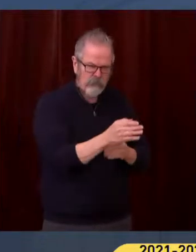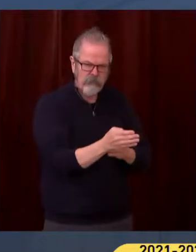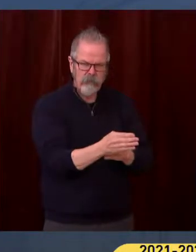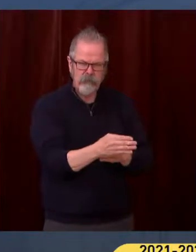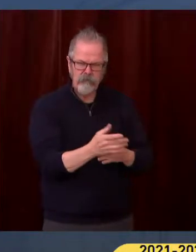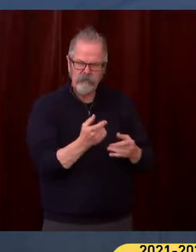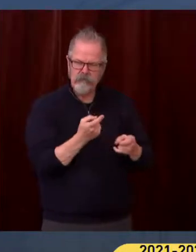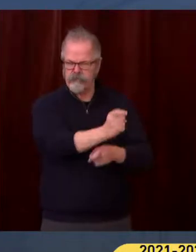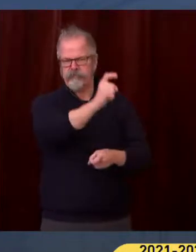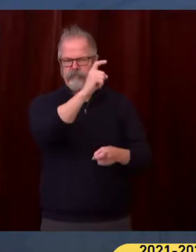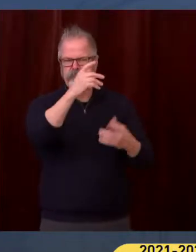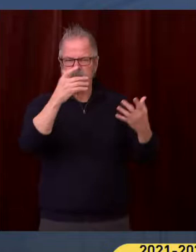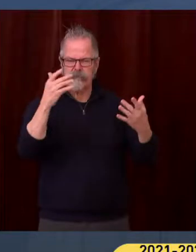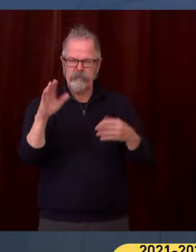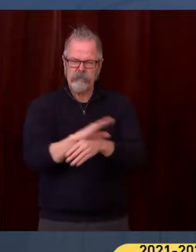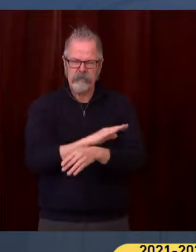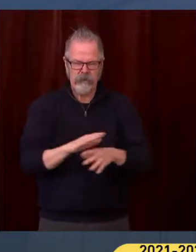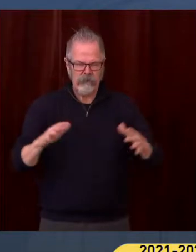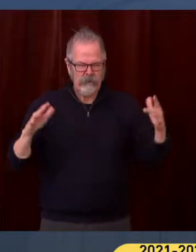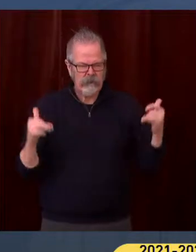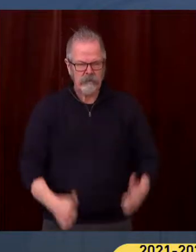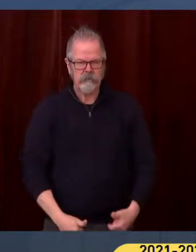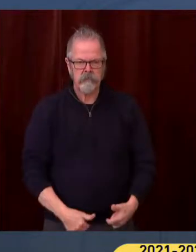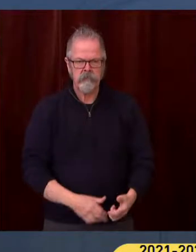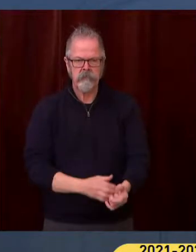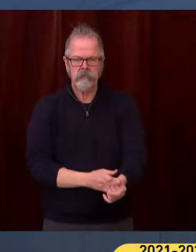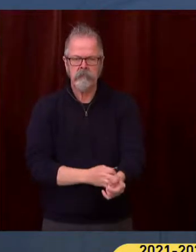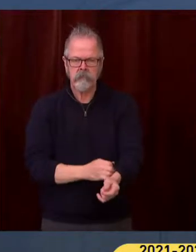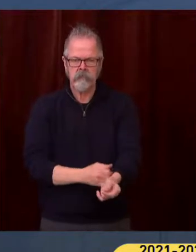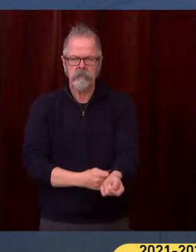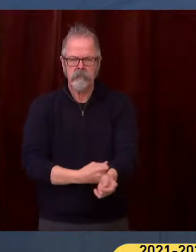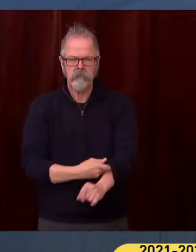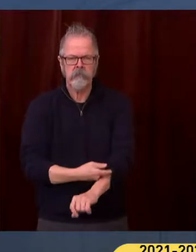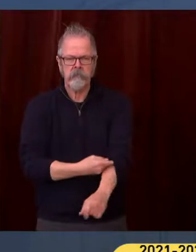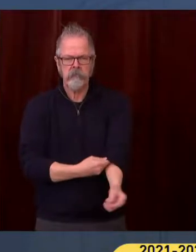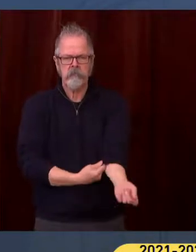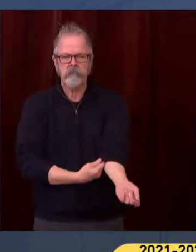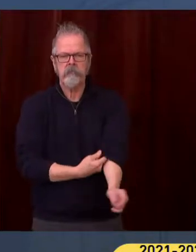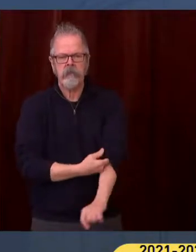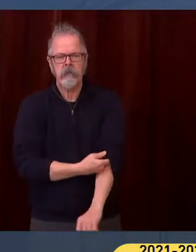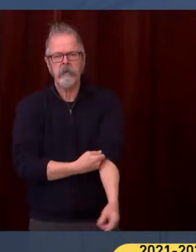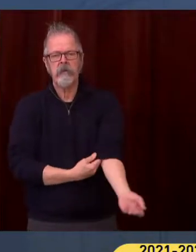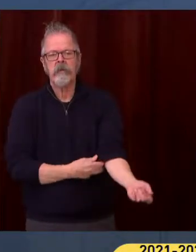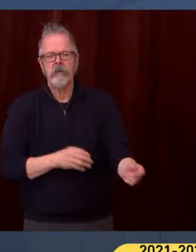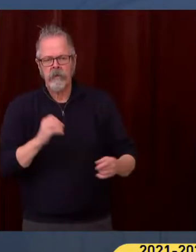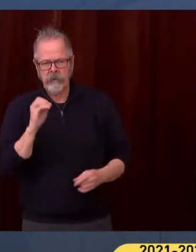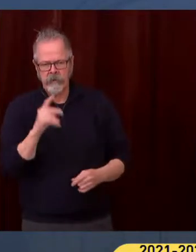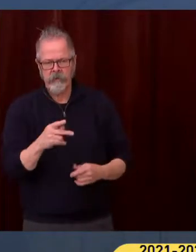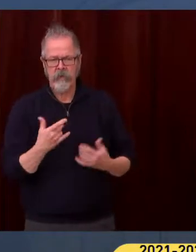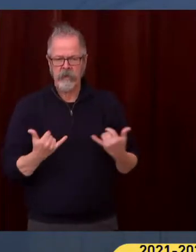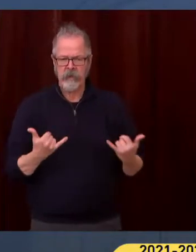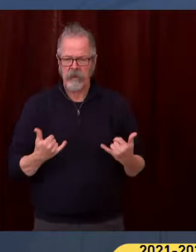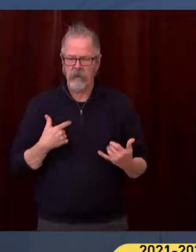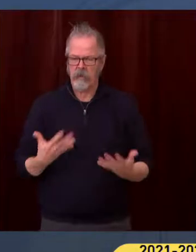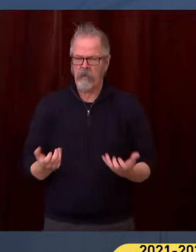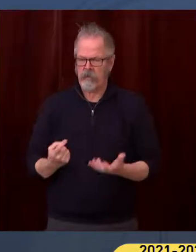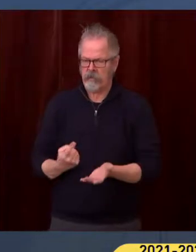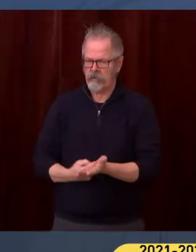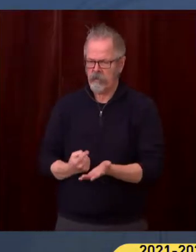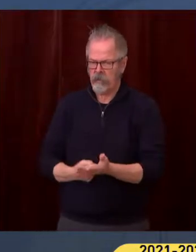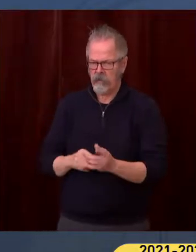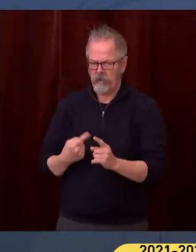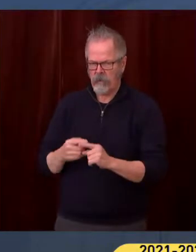So, but I'd like to talk about some investments as well. To support our ongoing transition to a more just and equitable clean energy economy,